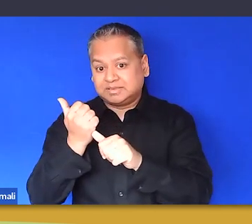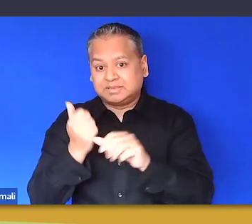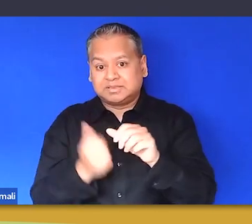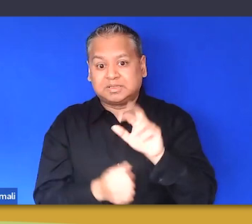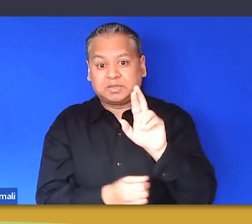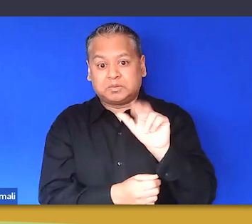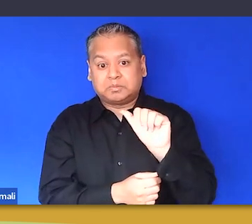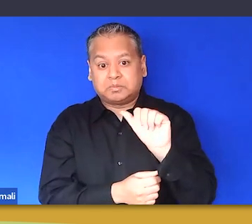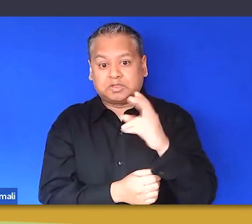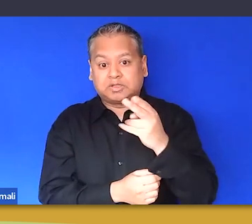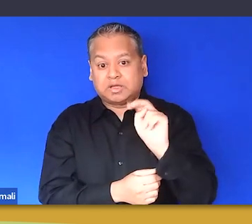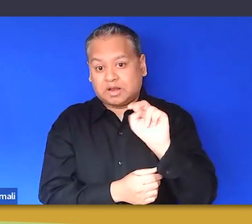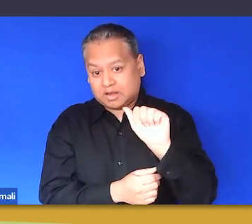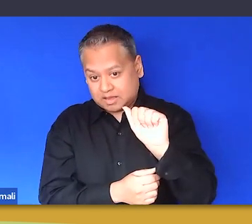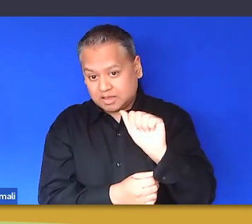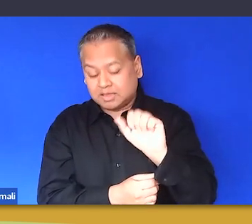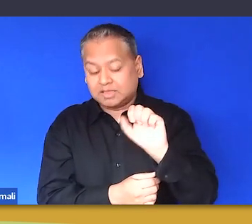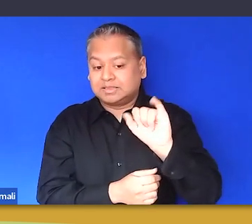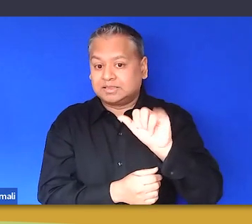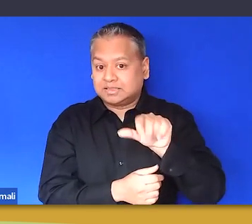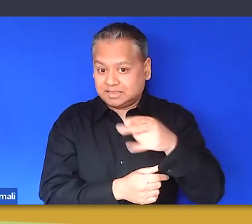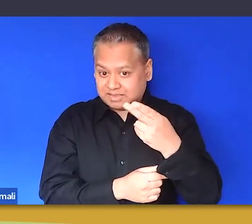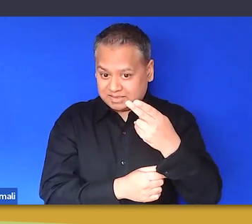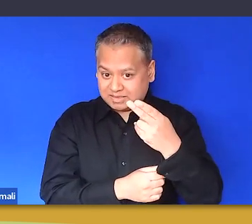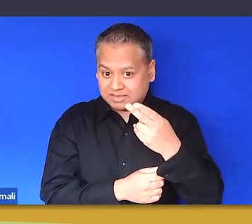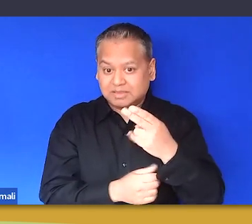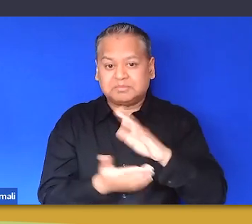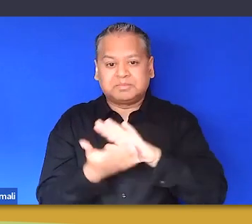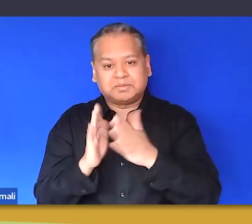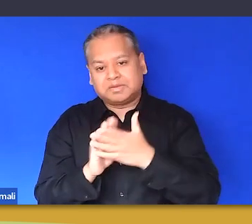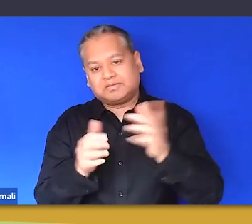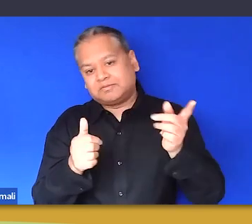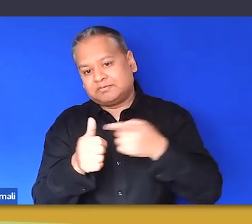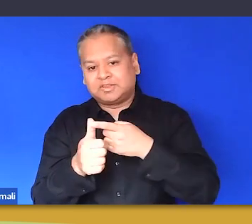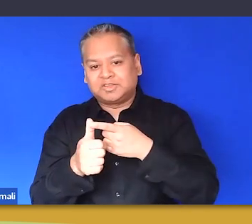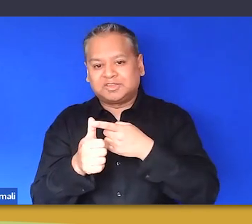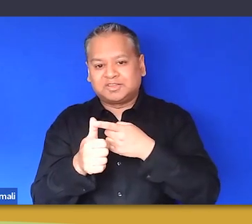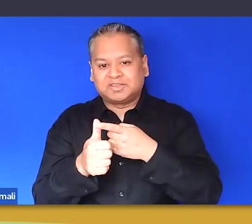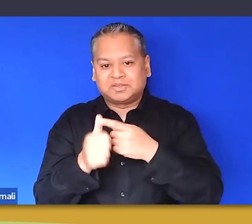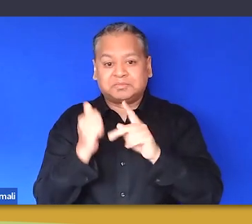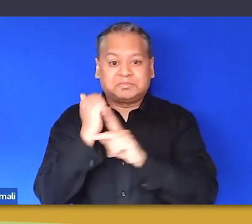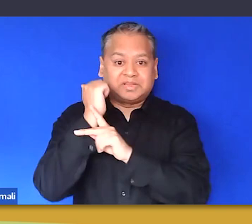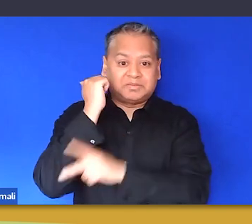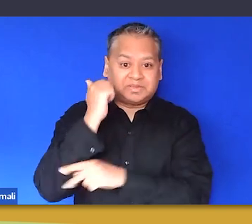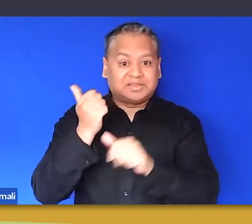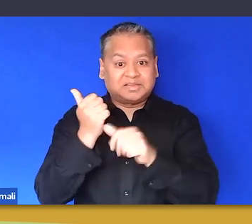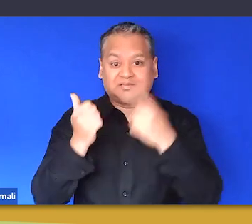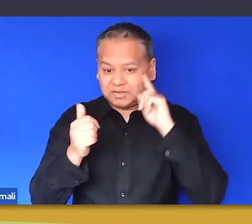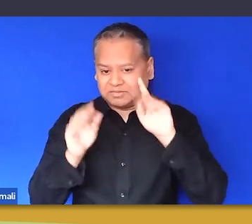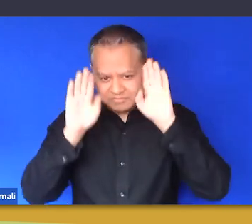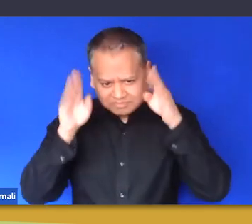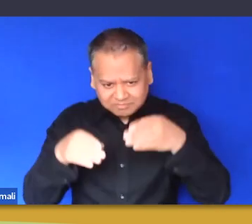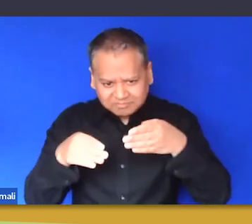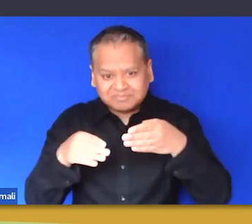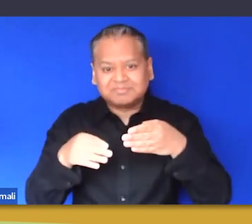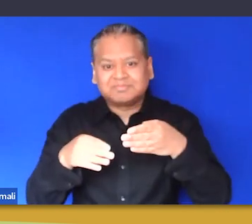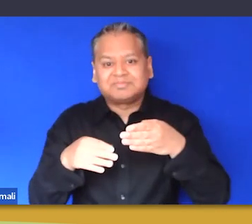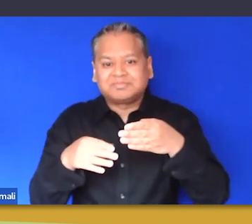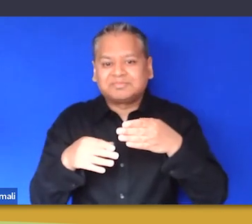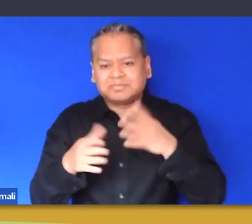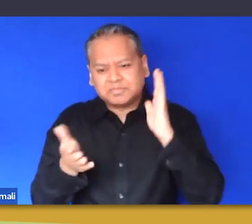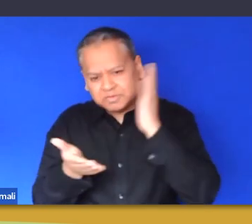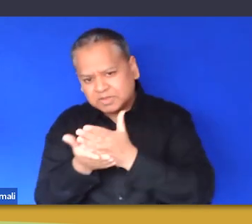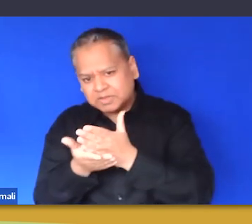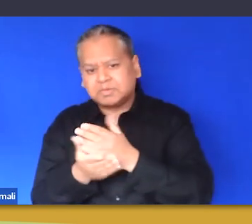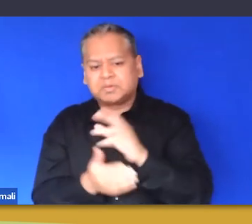anti-racism initiatives. Together, we'll be announcing the award recipients for today. And I'd like to extend a warm welcome to